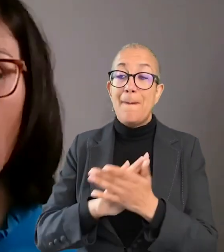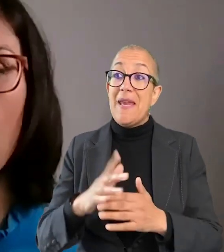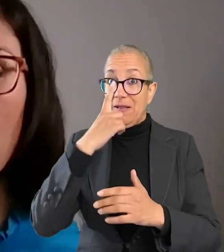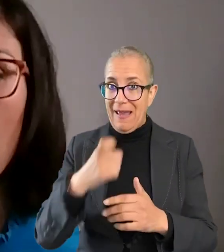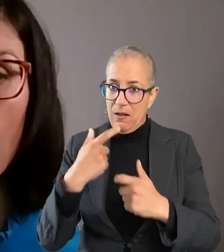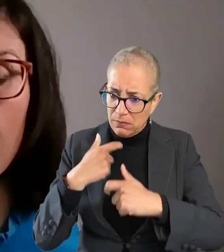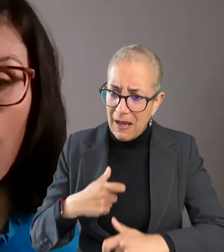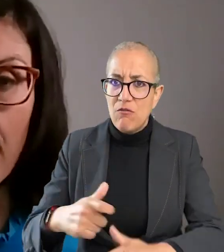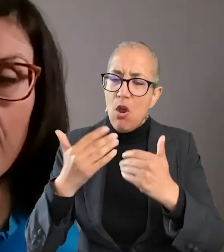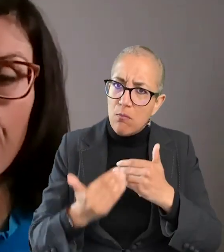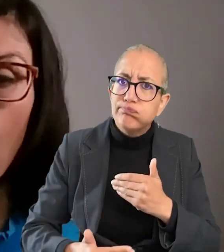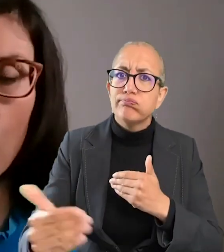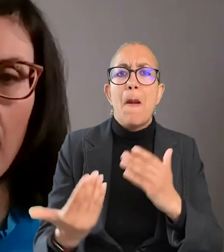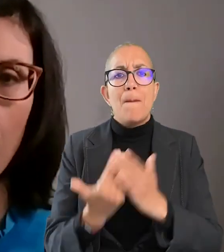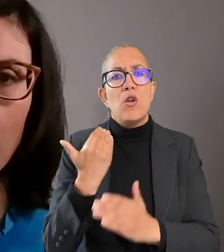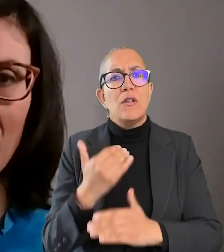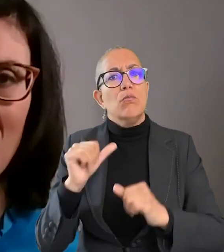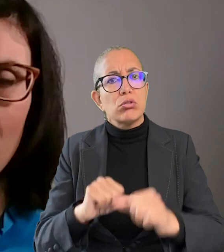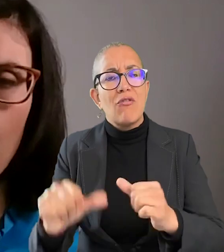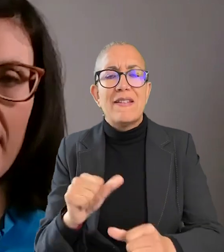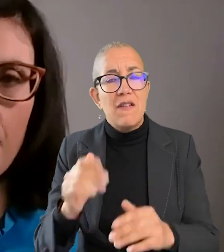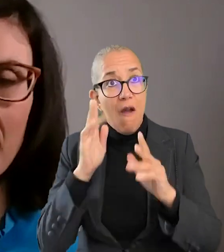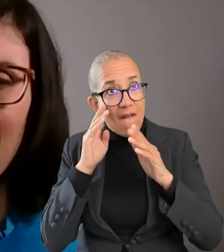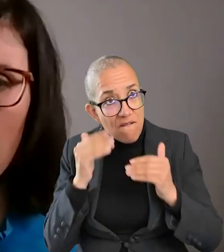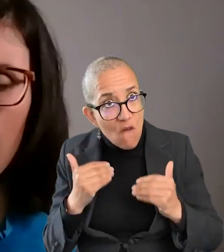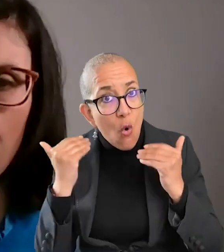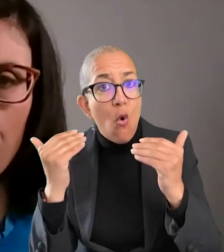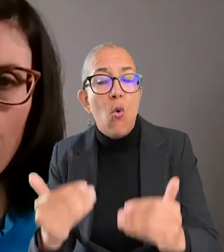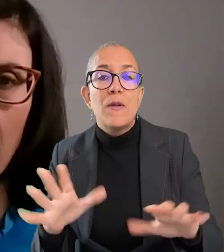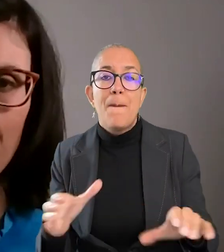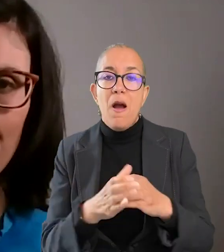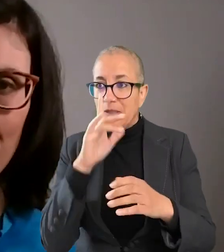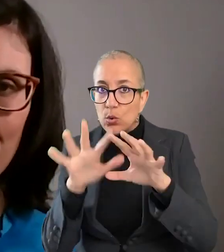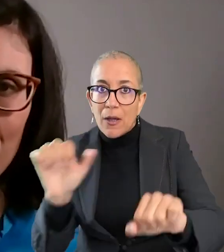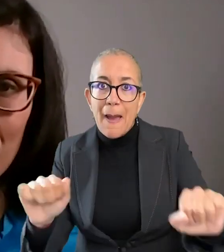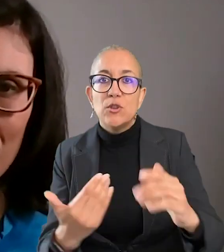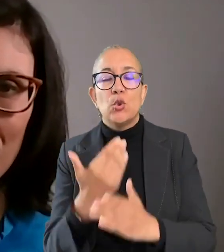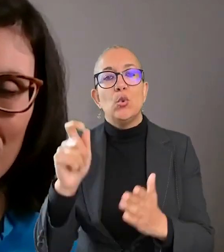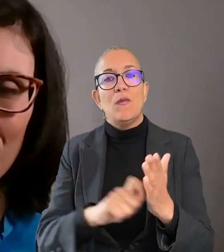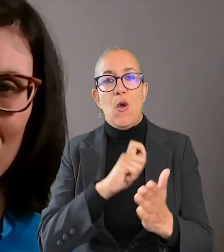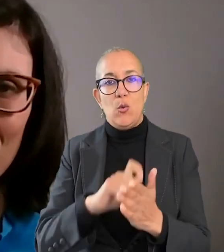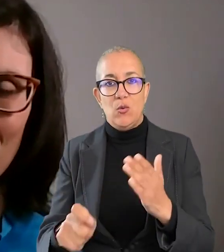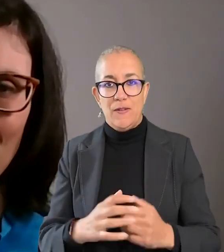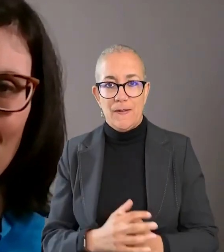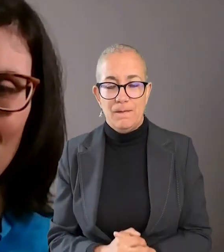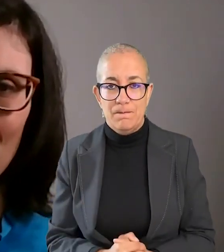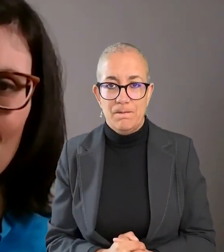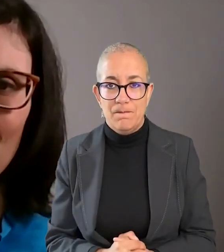take us forward as a modern, progressive, forward-looking party that we need to be to capture new votes again. Thank you. Stephen.